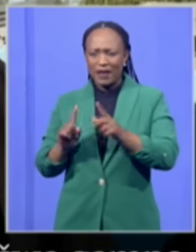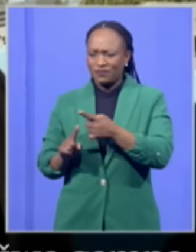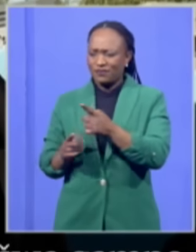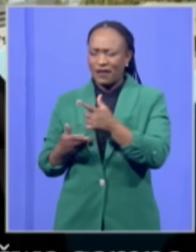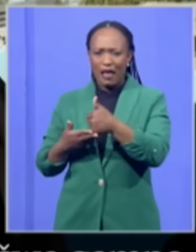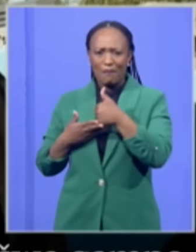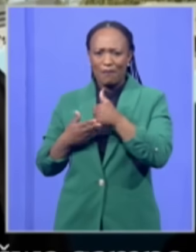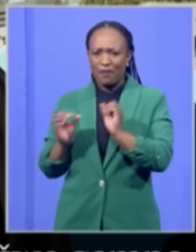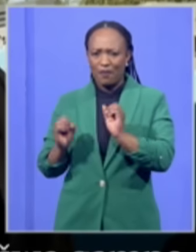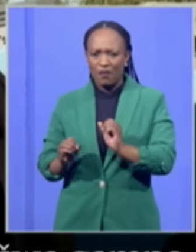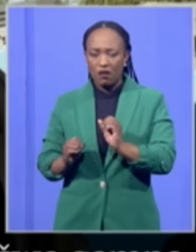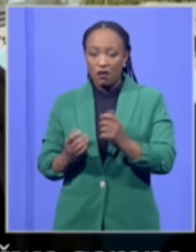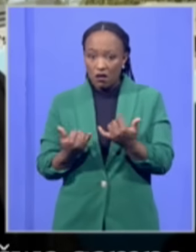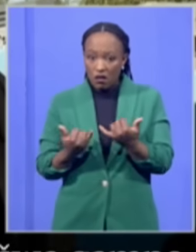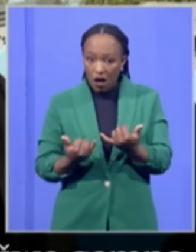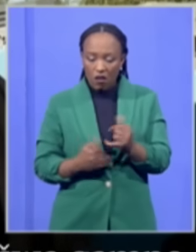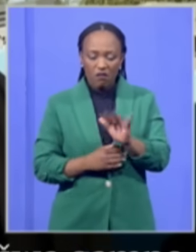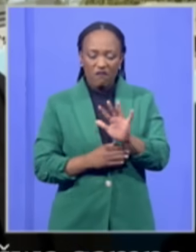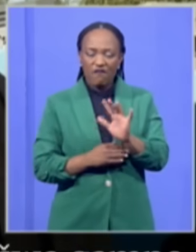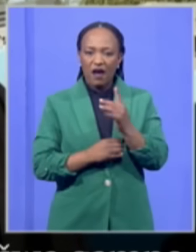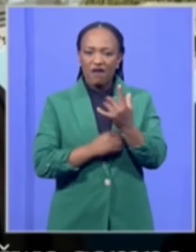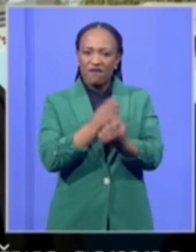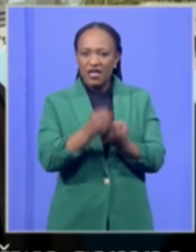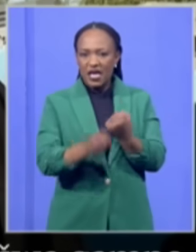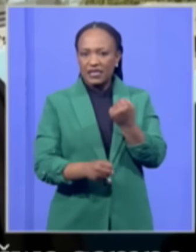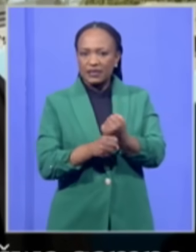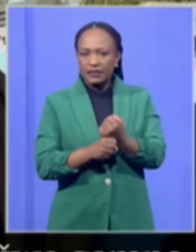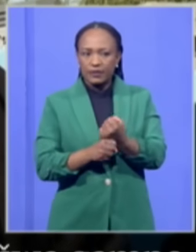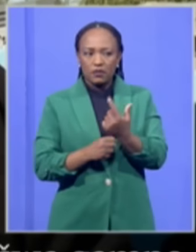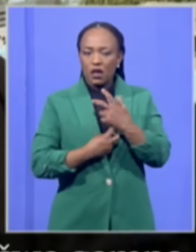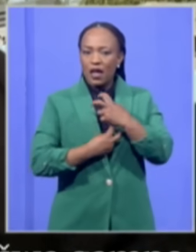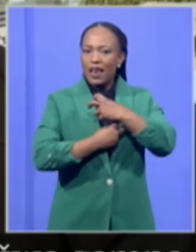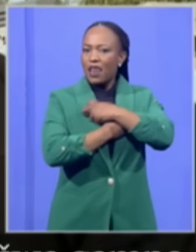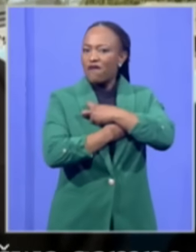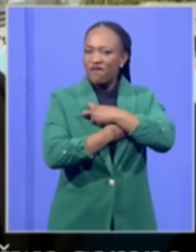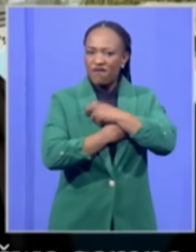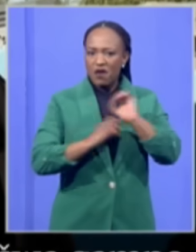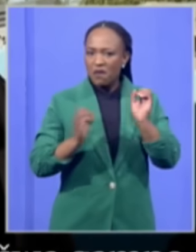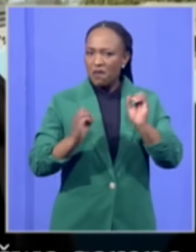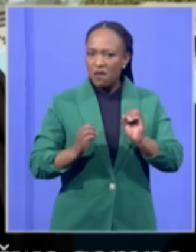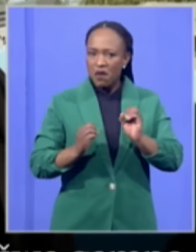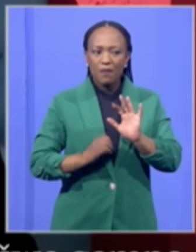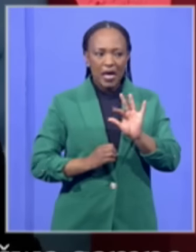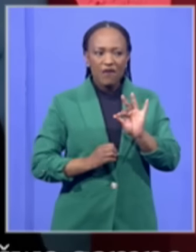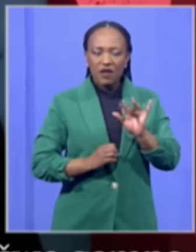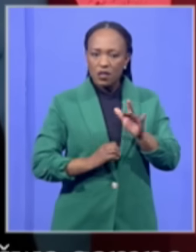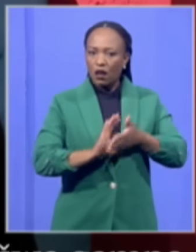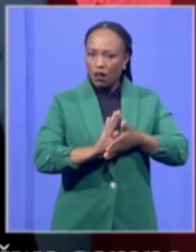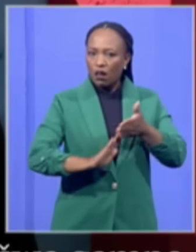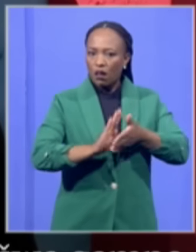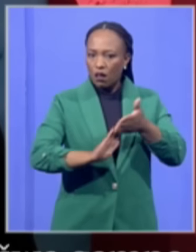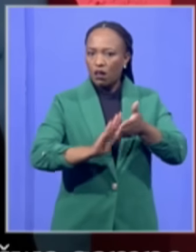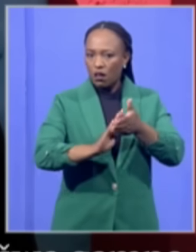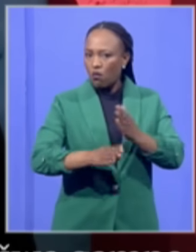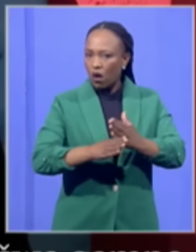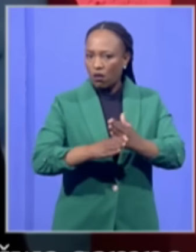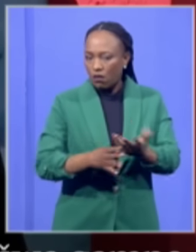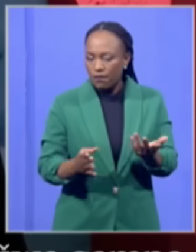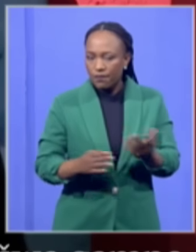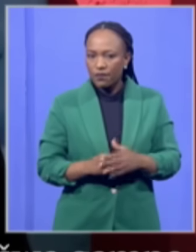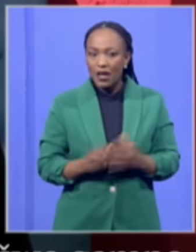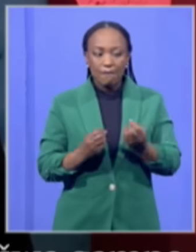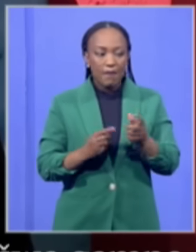Gona no ke heditse 5 years ke le mo company ha ise ke go living ke dula ela ntse ke theogela ke le hela ya. Ba le bantsi ga ba itse gore ba le bekae